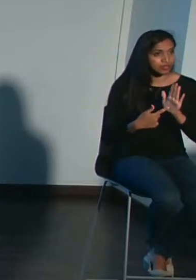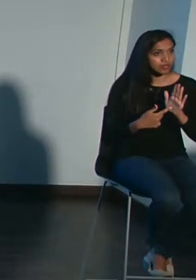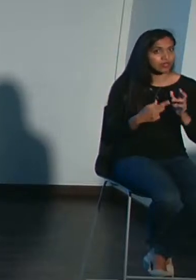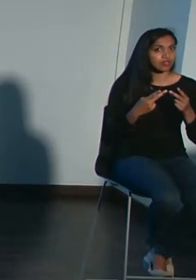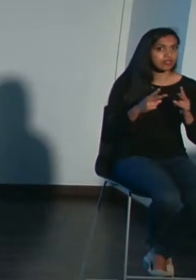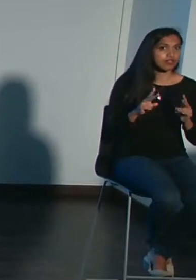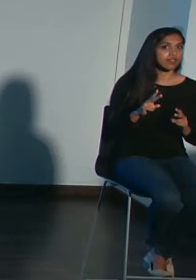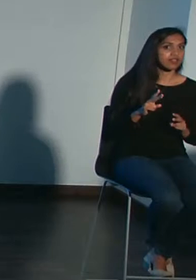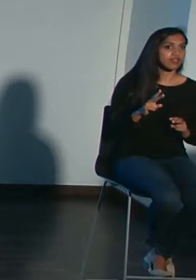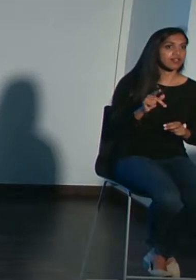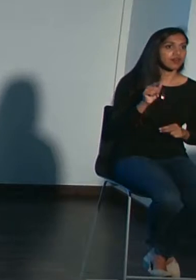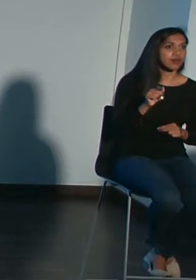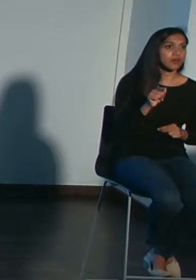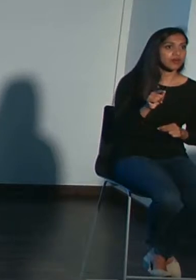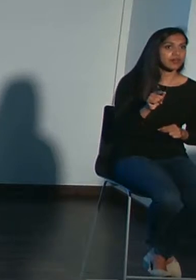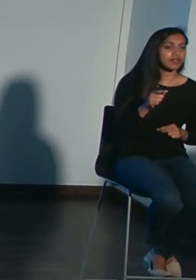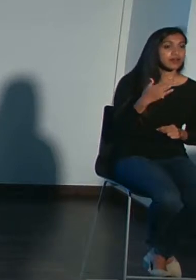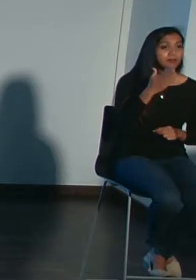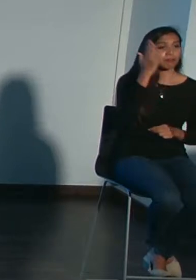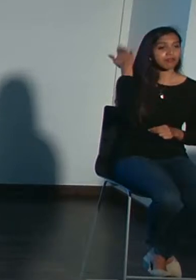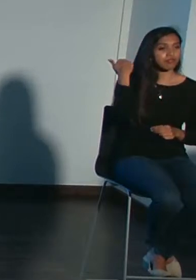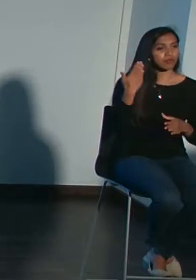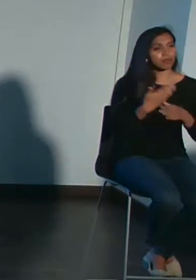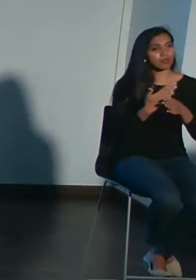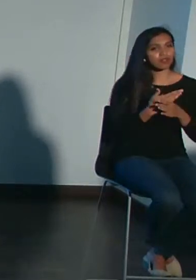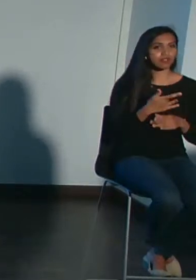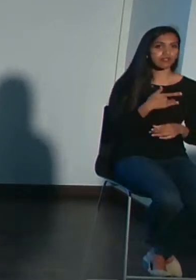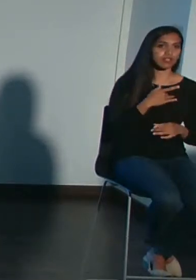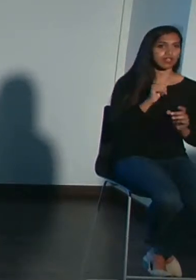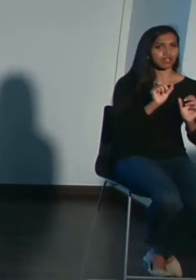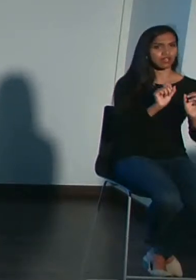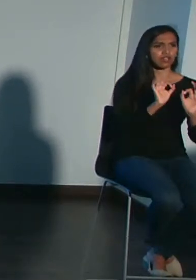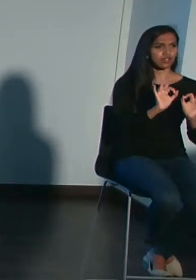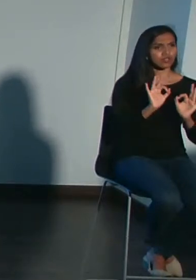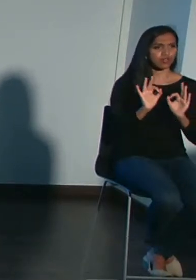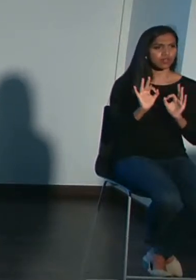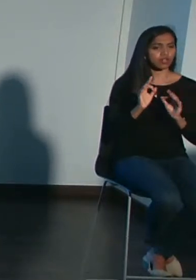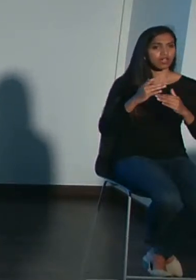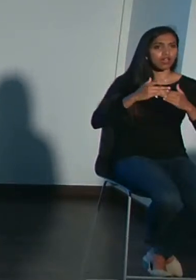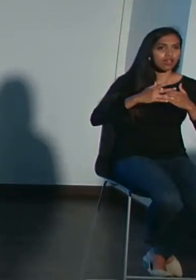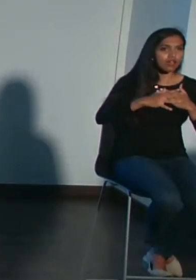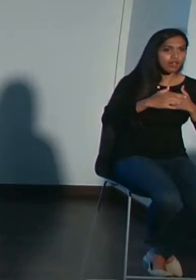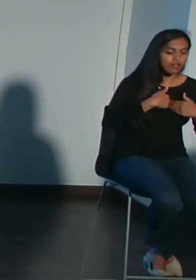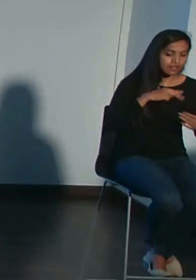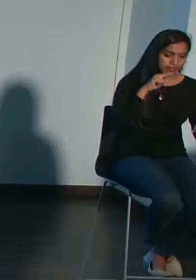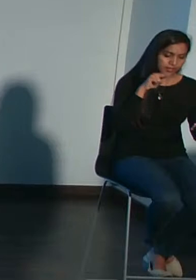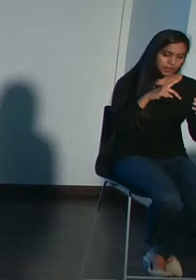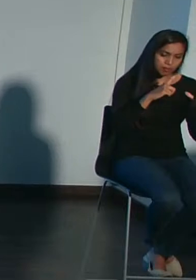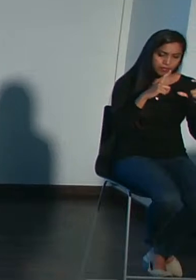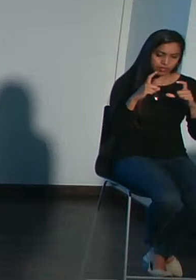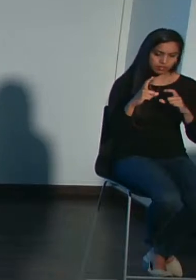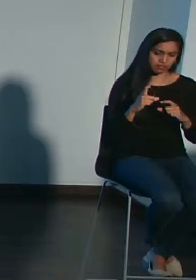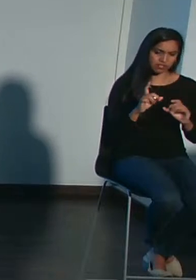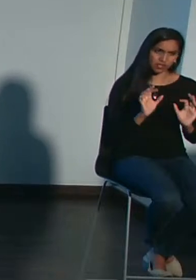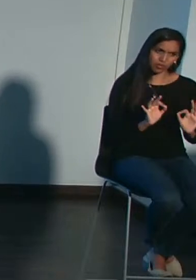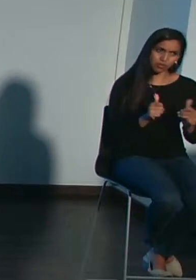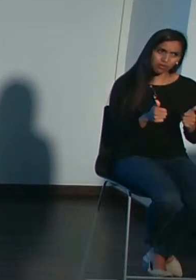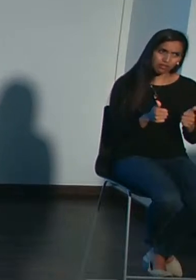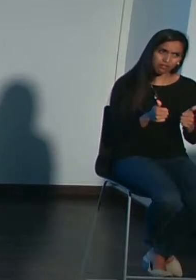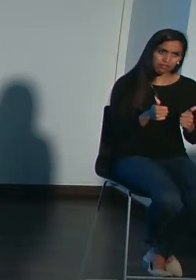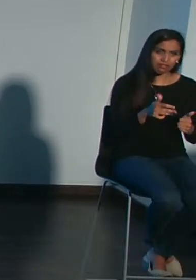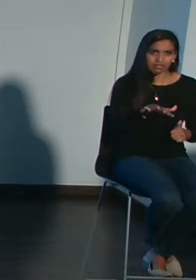oh, is it good, or like, but in this really like unhelpful